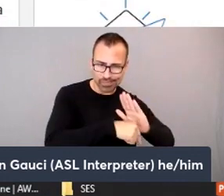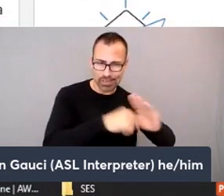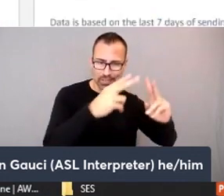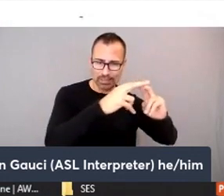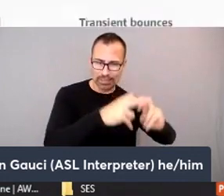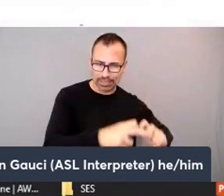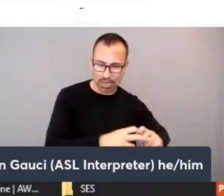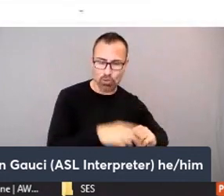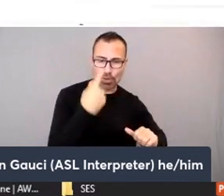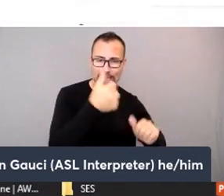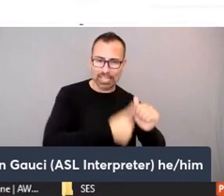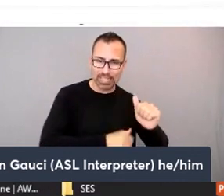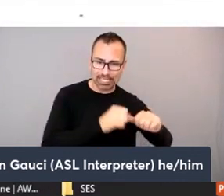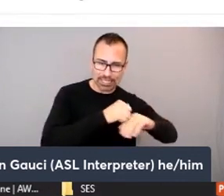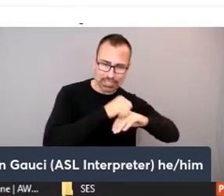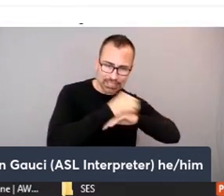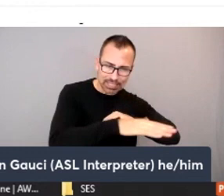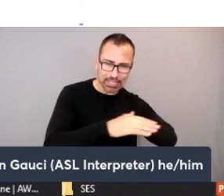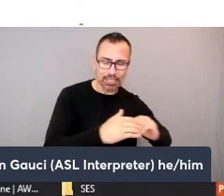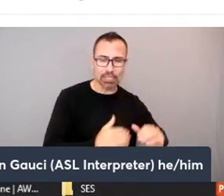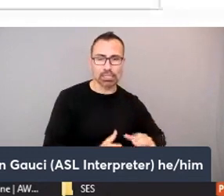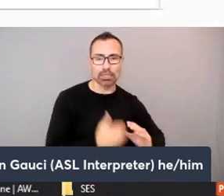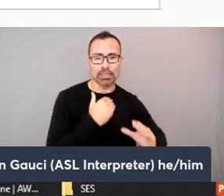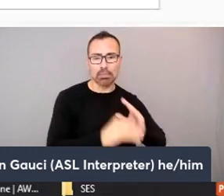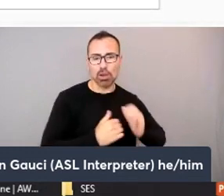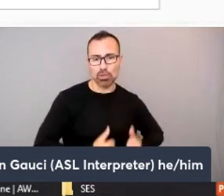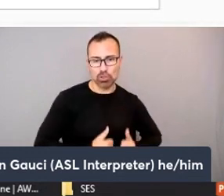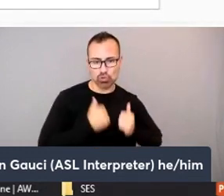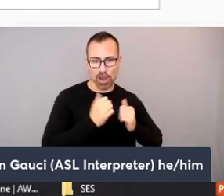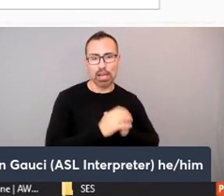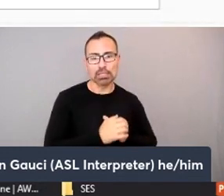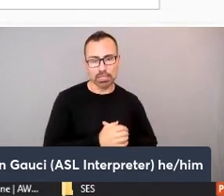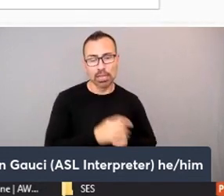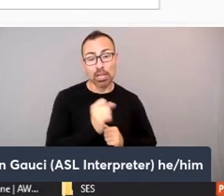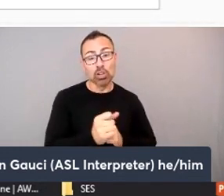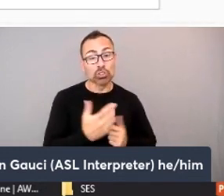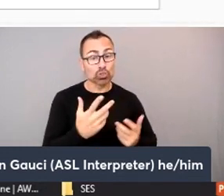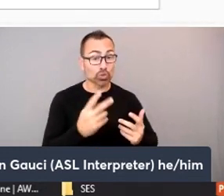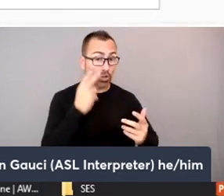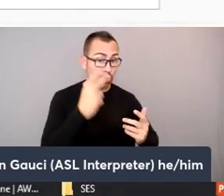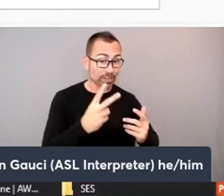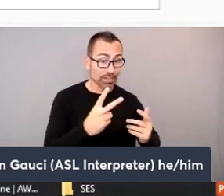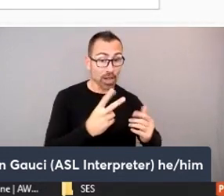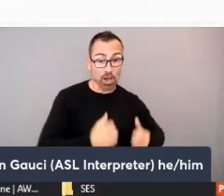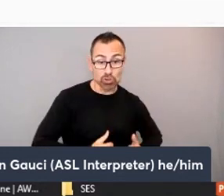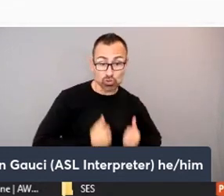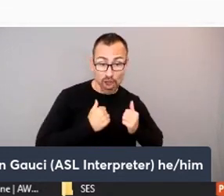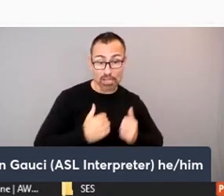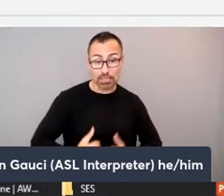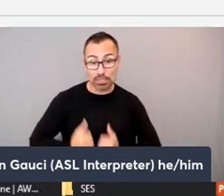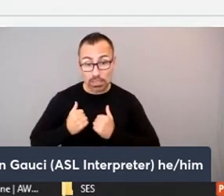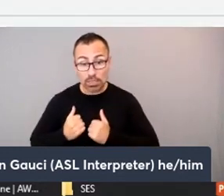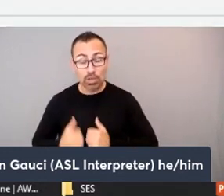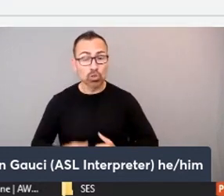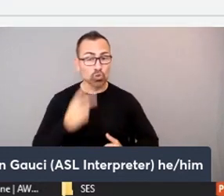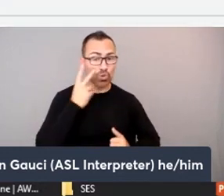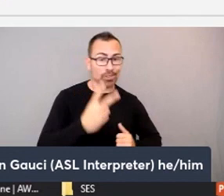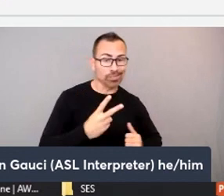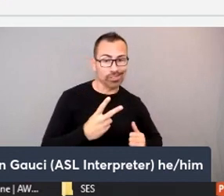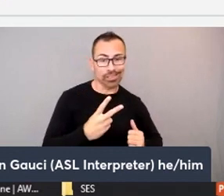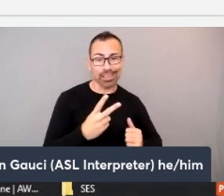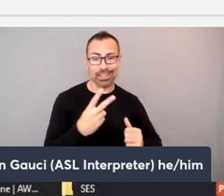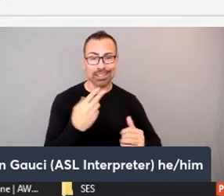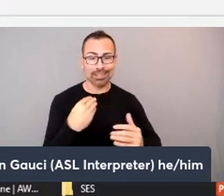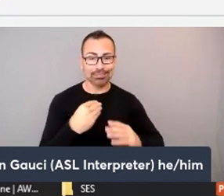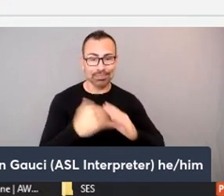You can drill down into the individual mailbox provider there as well. And that gives you a further level of granularity. You may say, we're having marketing